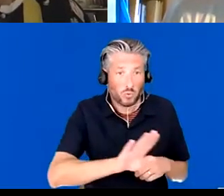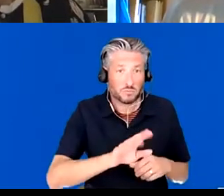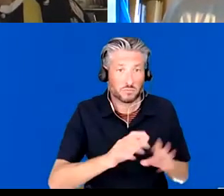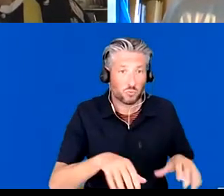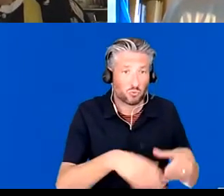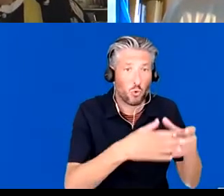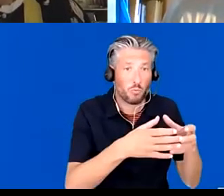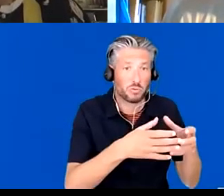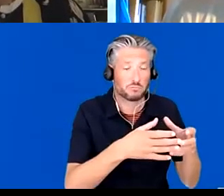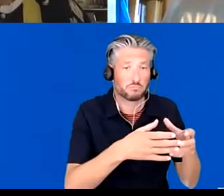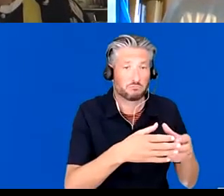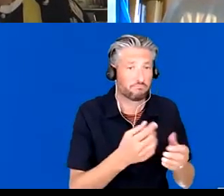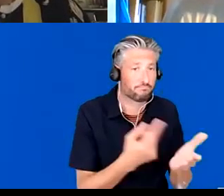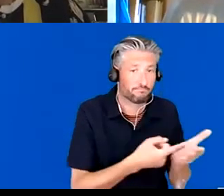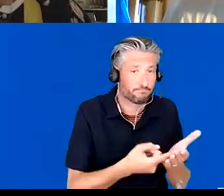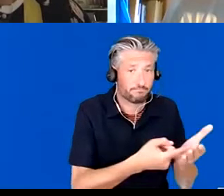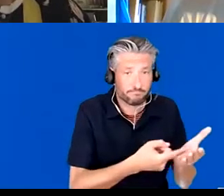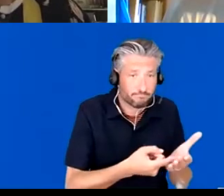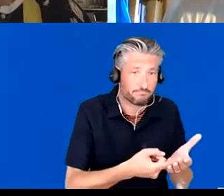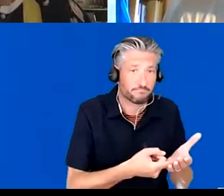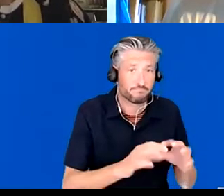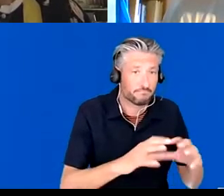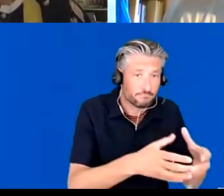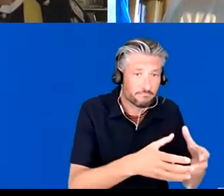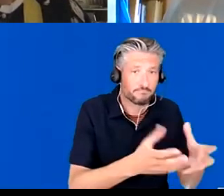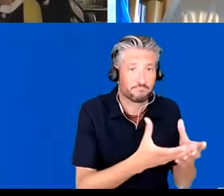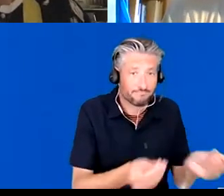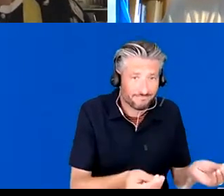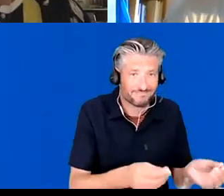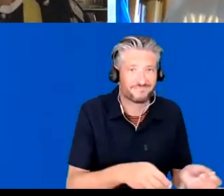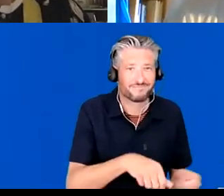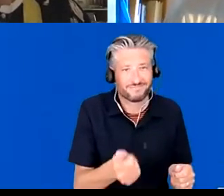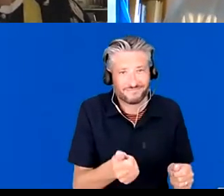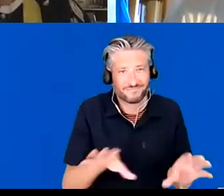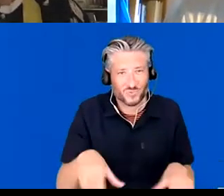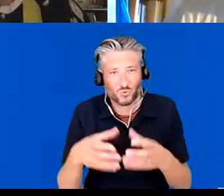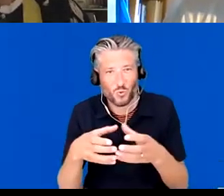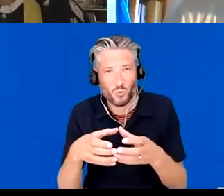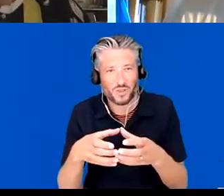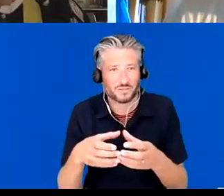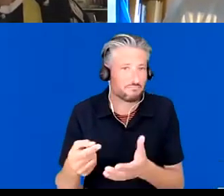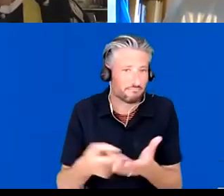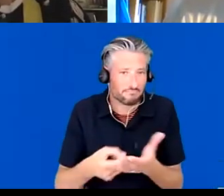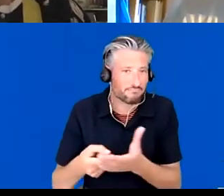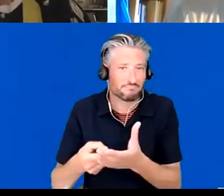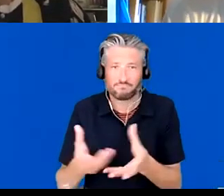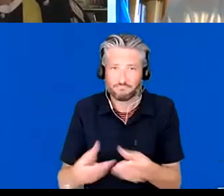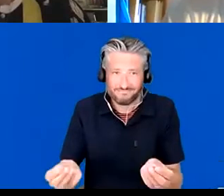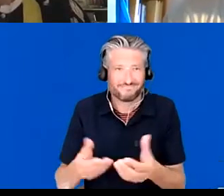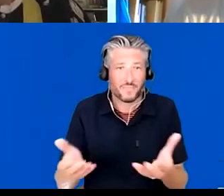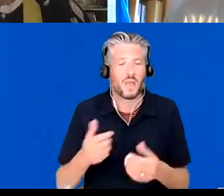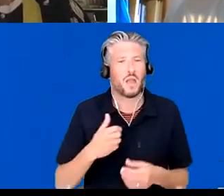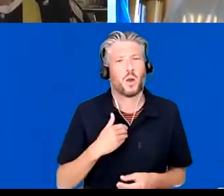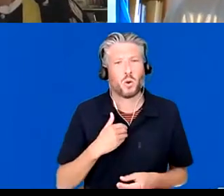that we did, because we made this decision early on to have this Hoover conference app that we